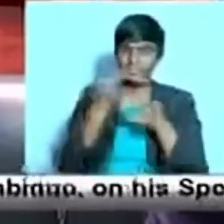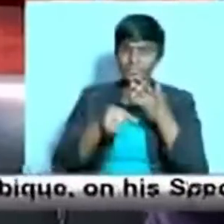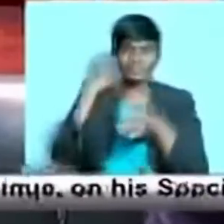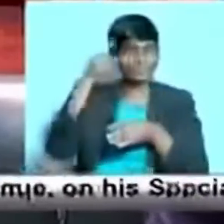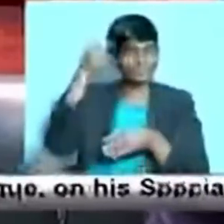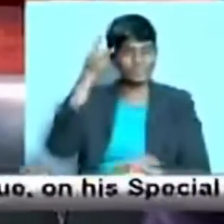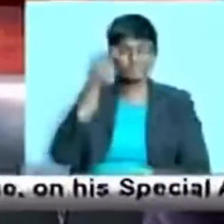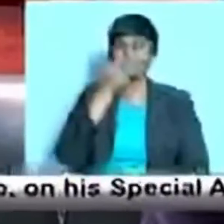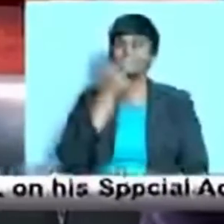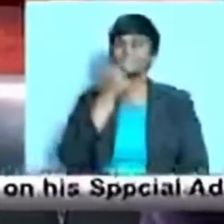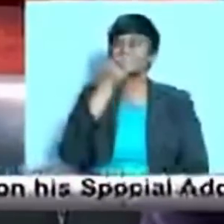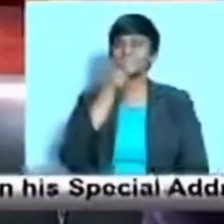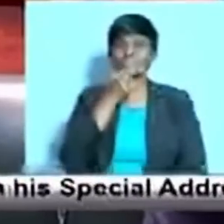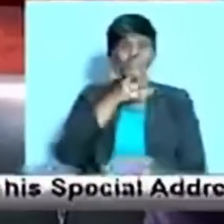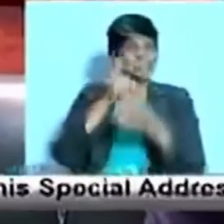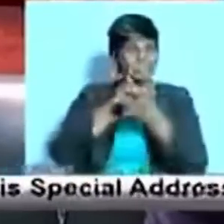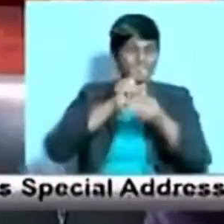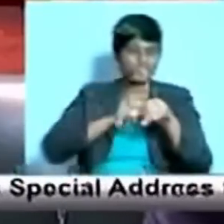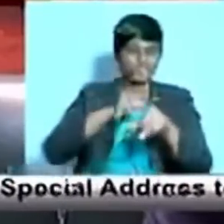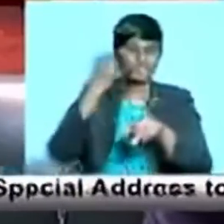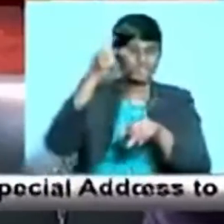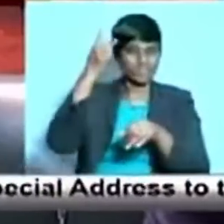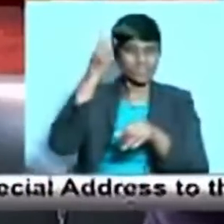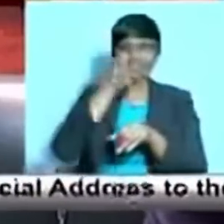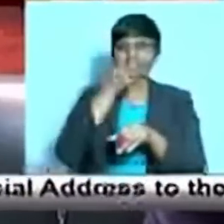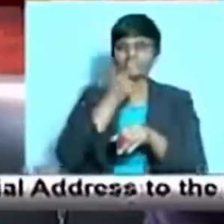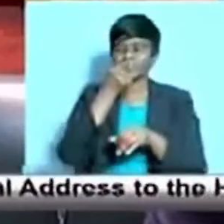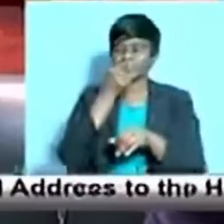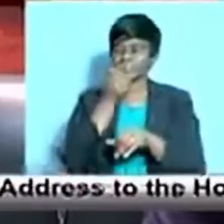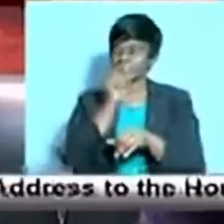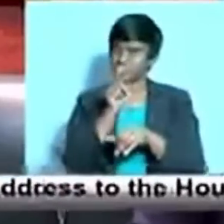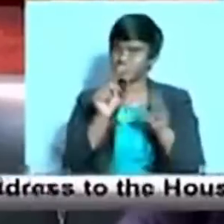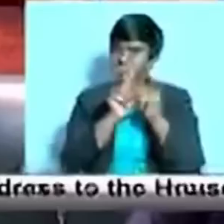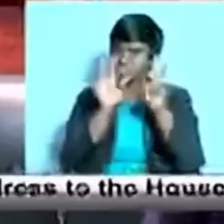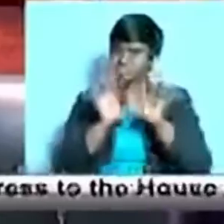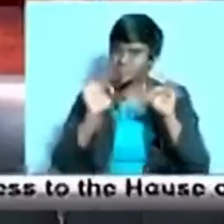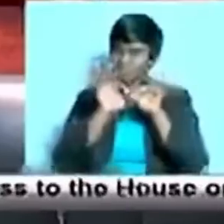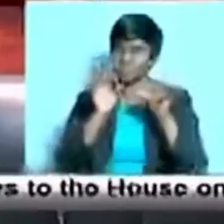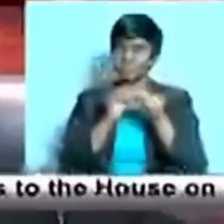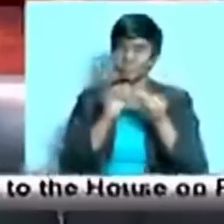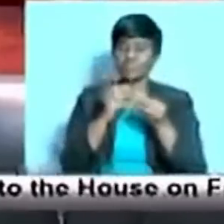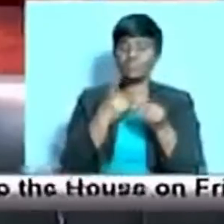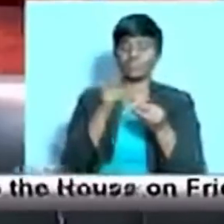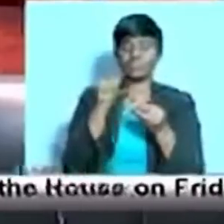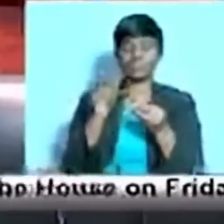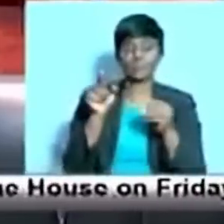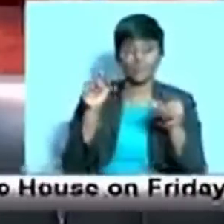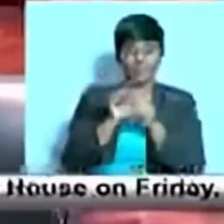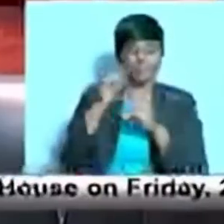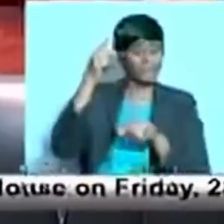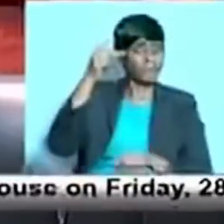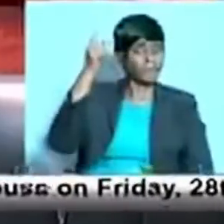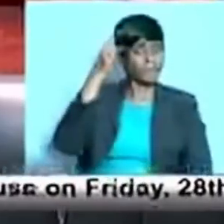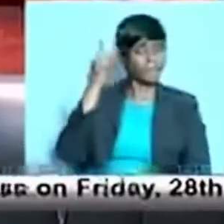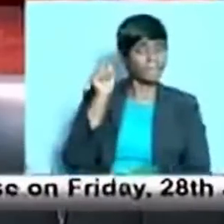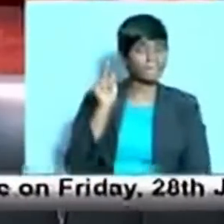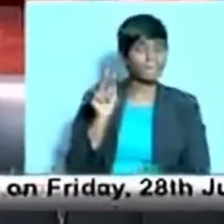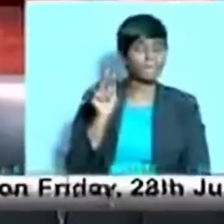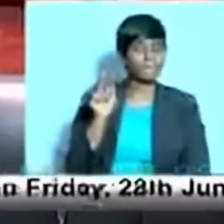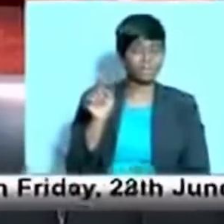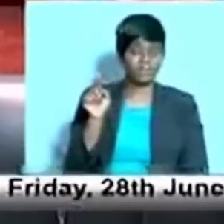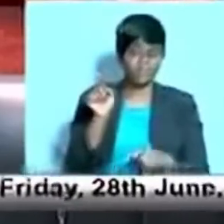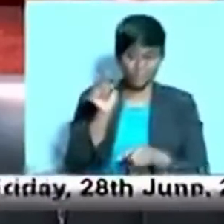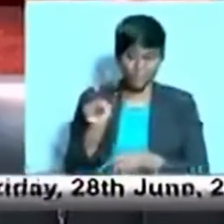politicking throughout. That is very important. That politics are